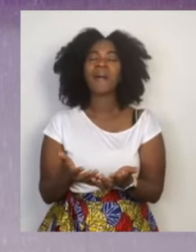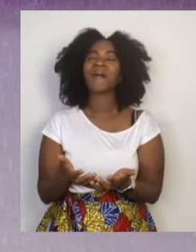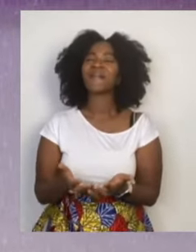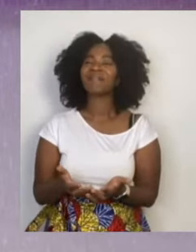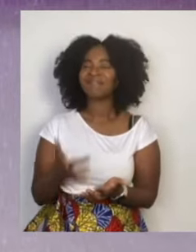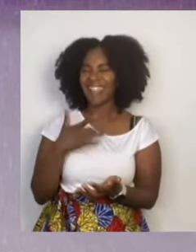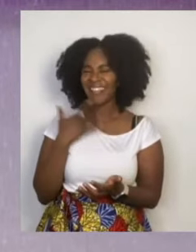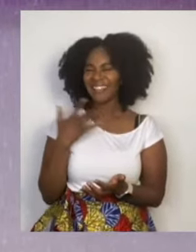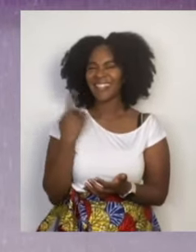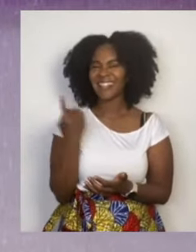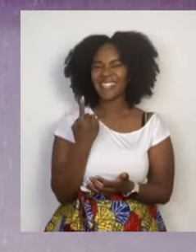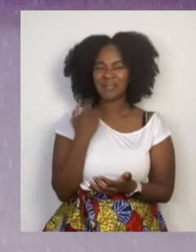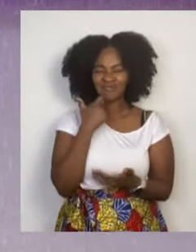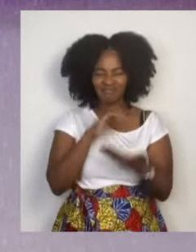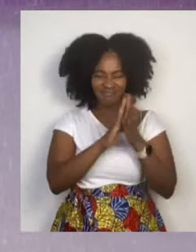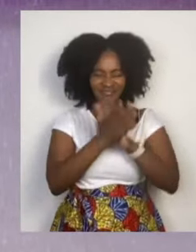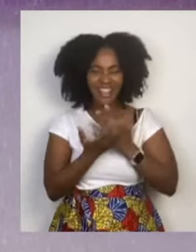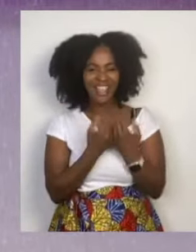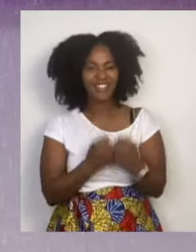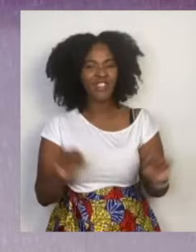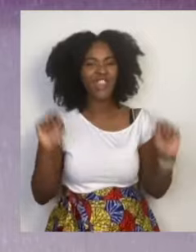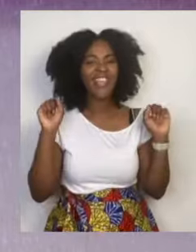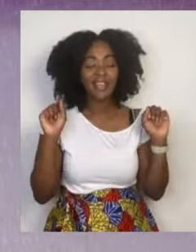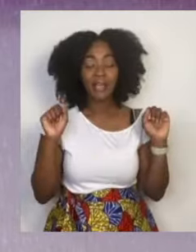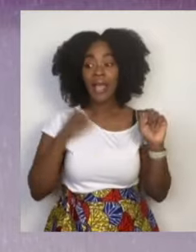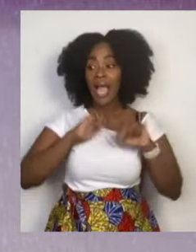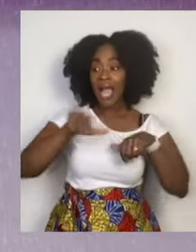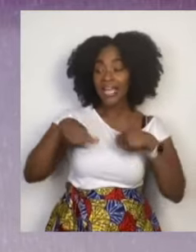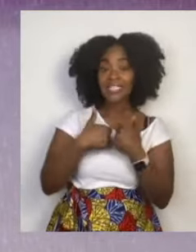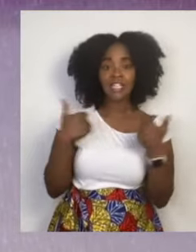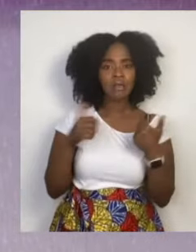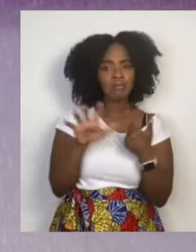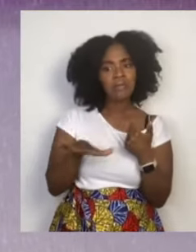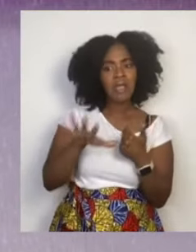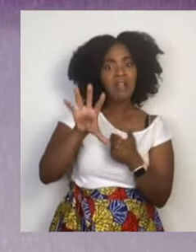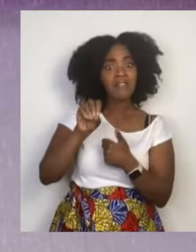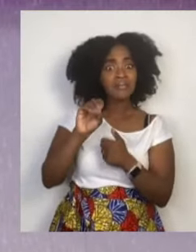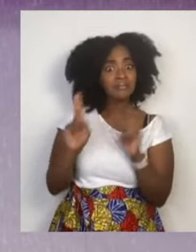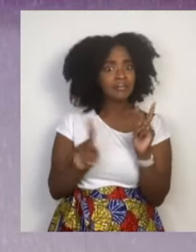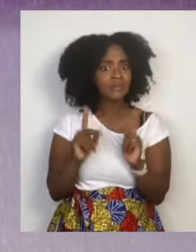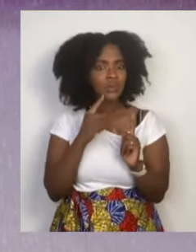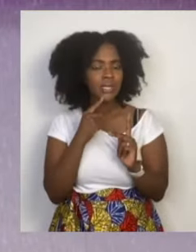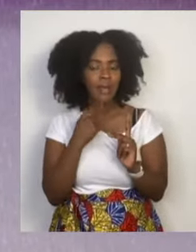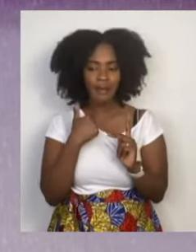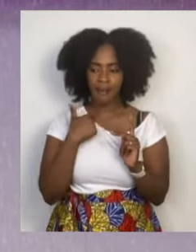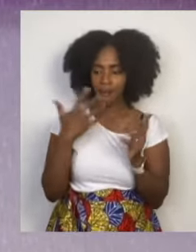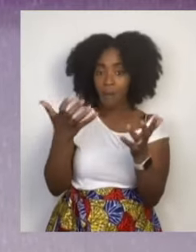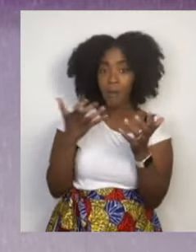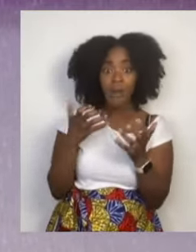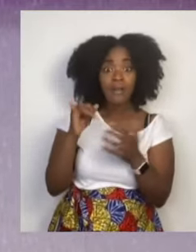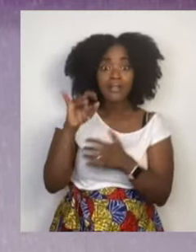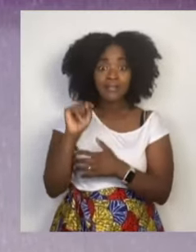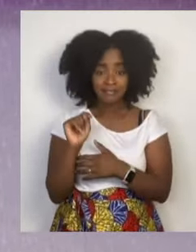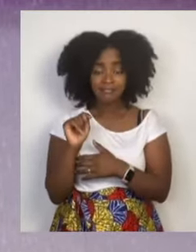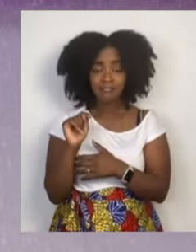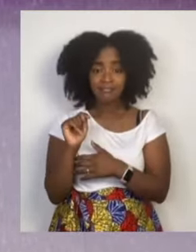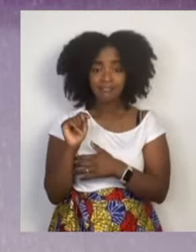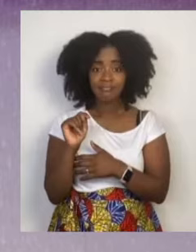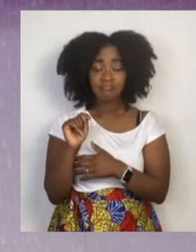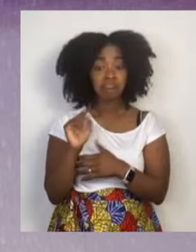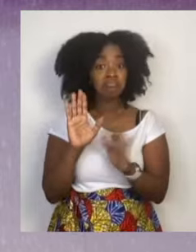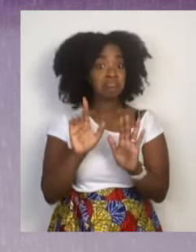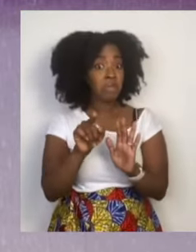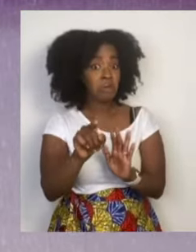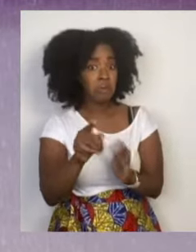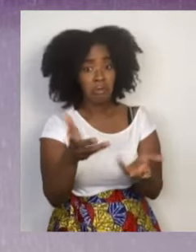dare about 50 folk to say, I want it. I want it. And if you don't want it, that's okay, but I need